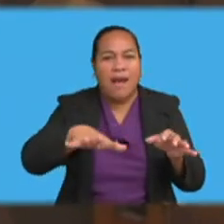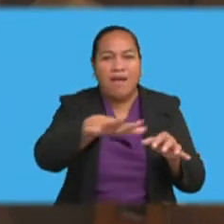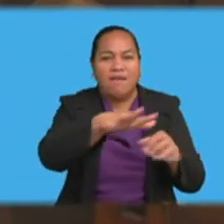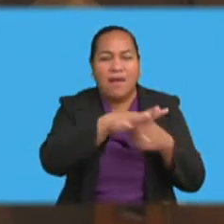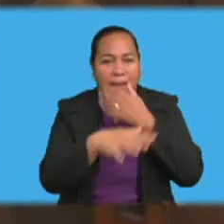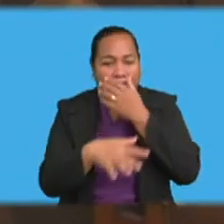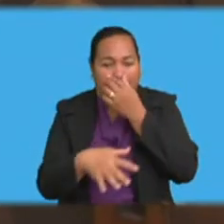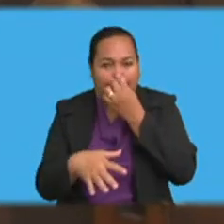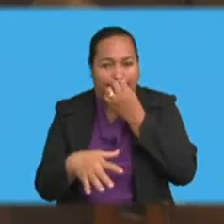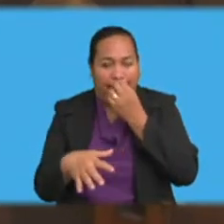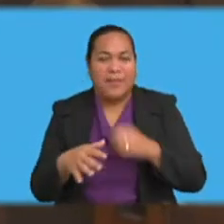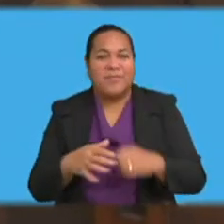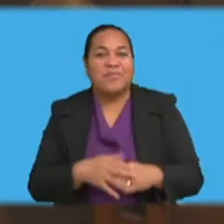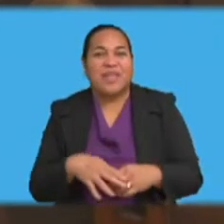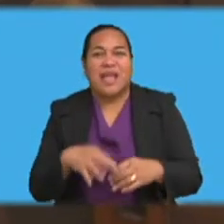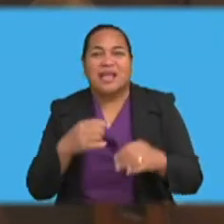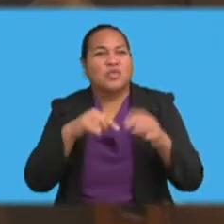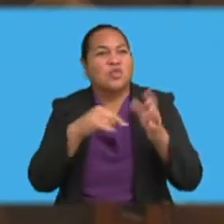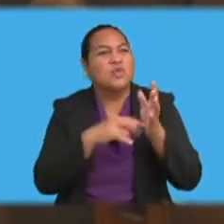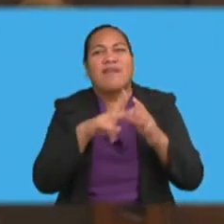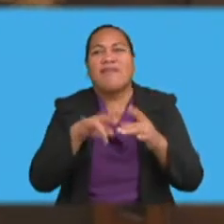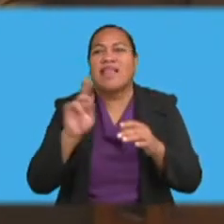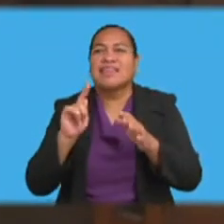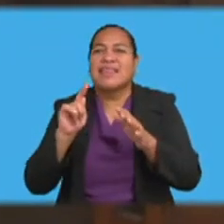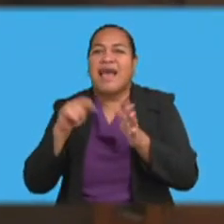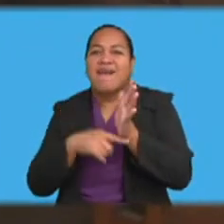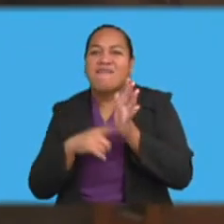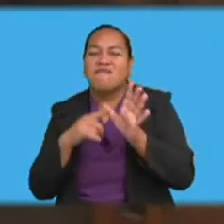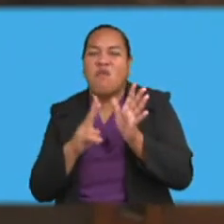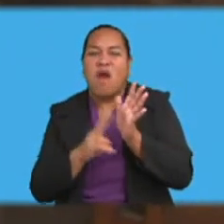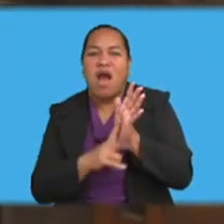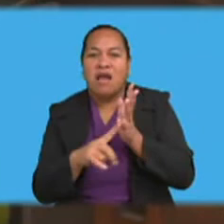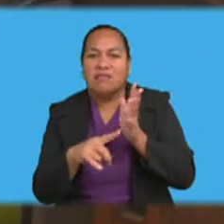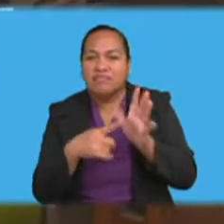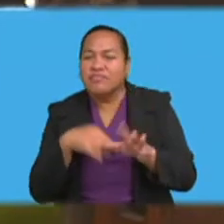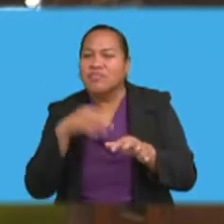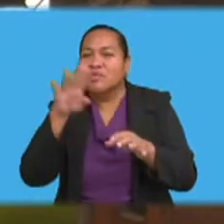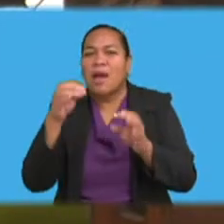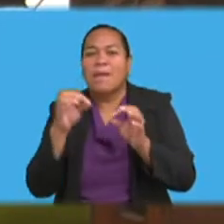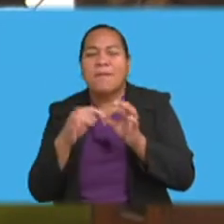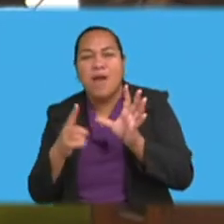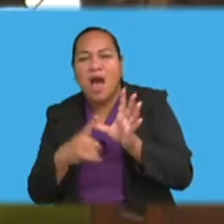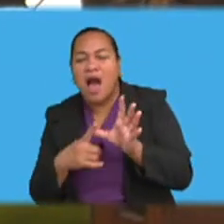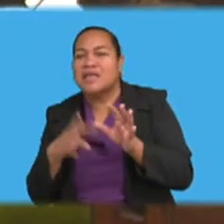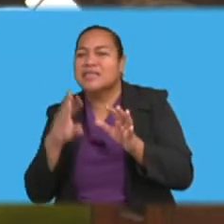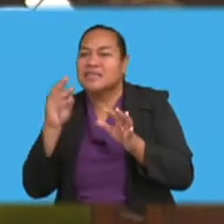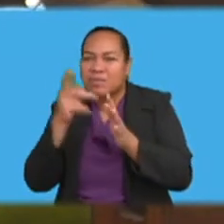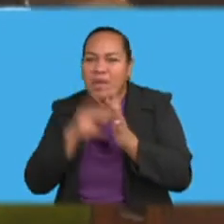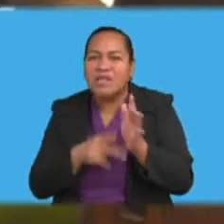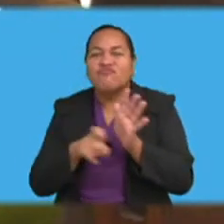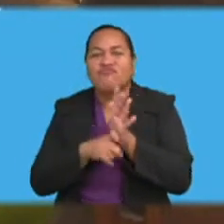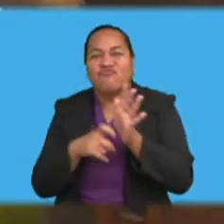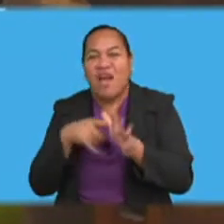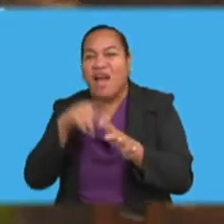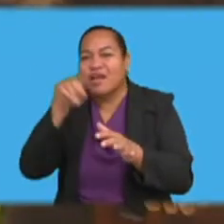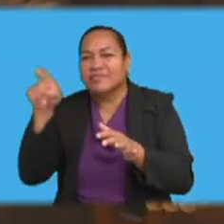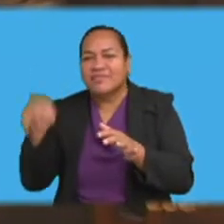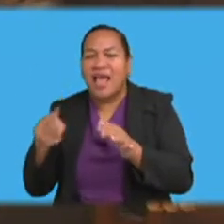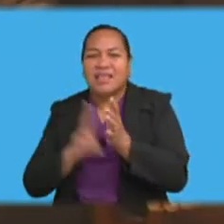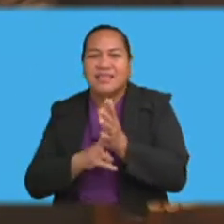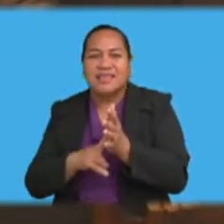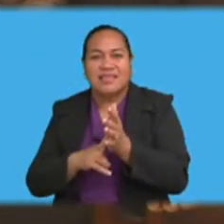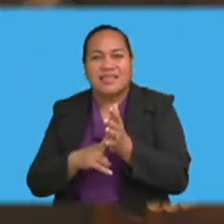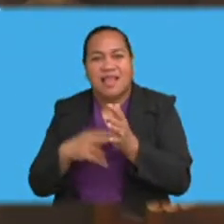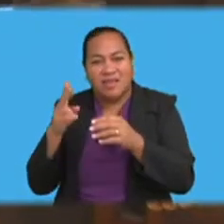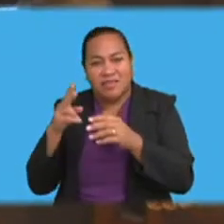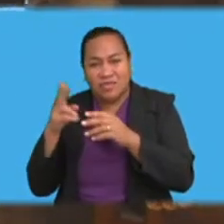Ba area, Tunreke, Tavua, parts of Ba, Koro'o, Tavua, parts of Ra, Nandarivatu, Monosavu, Central